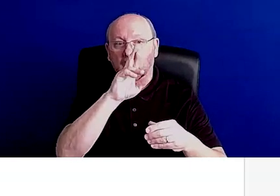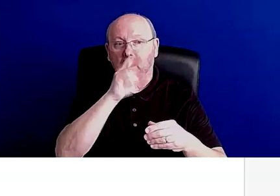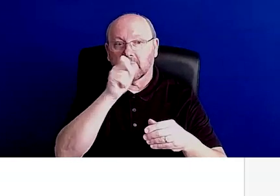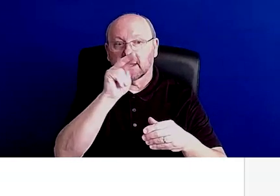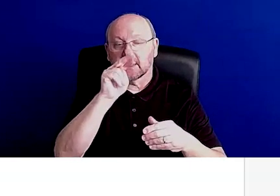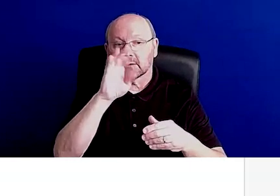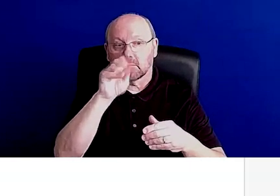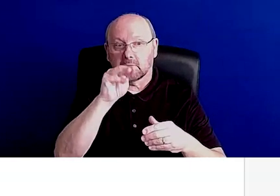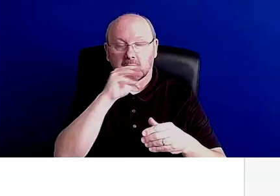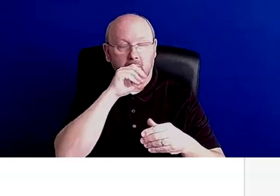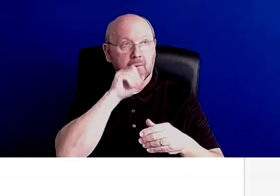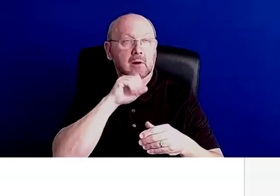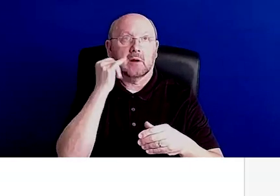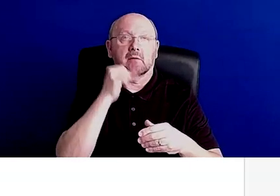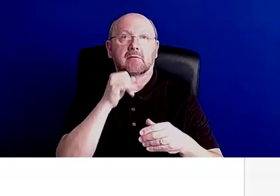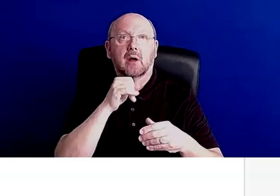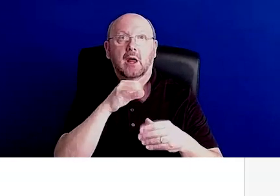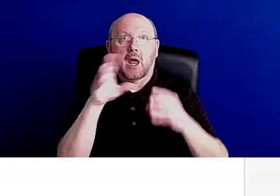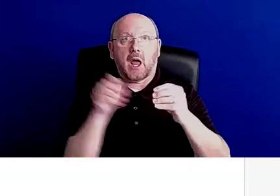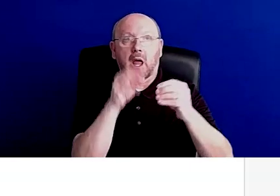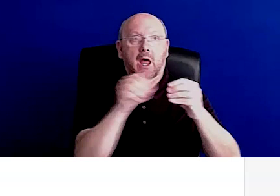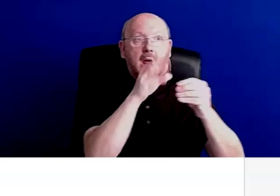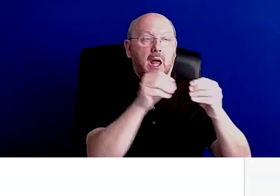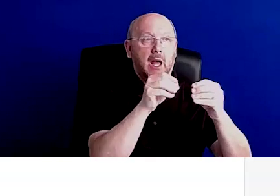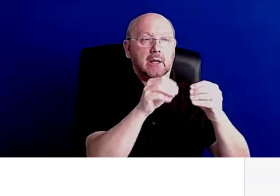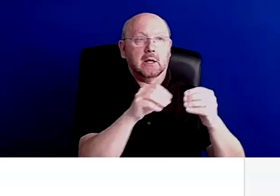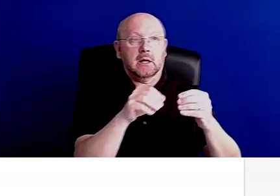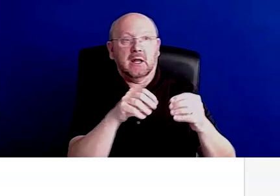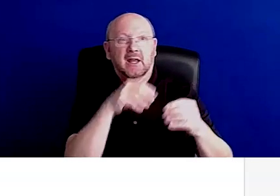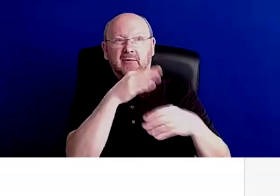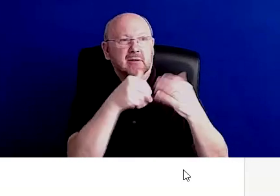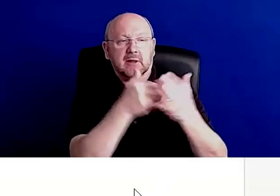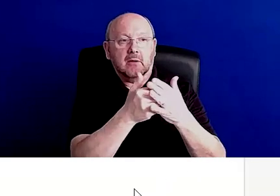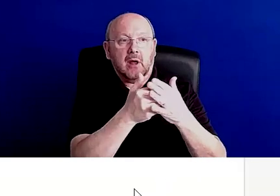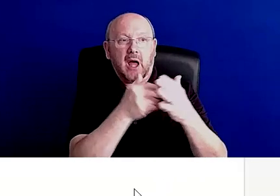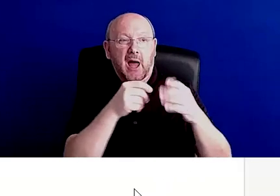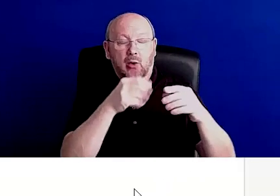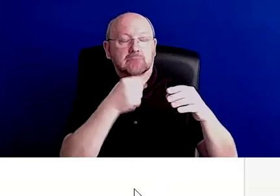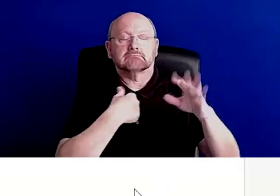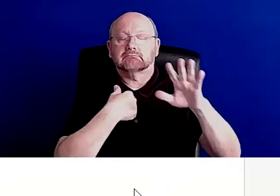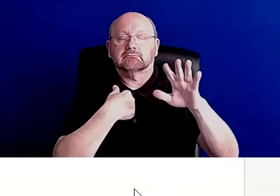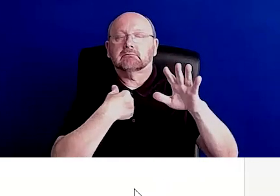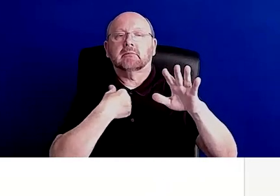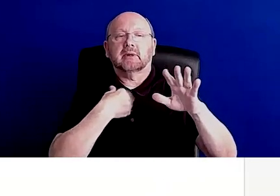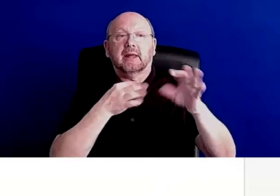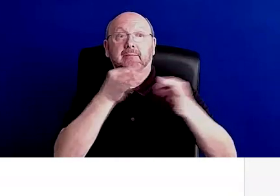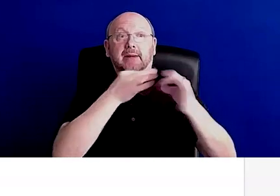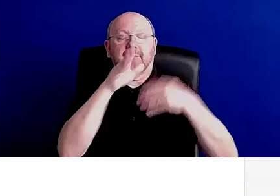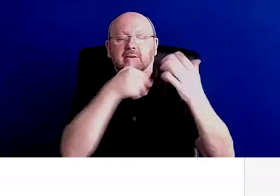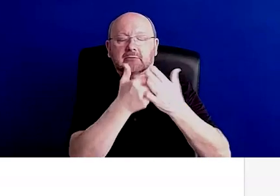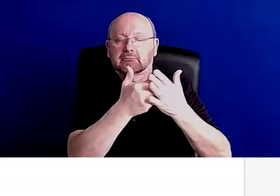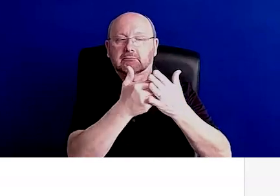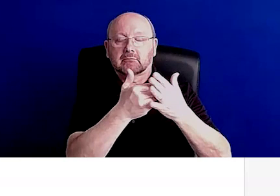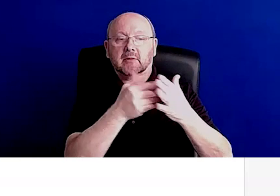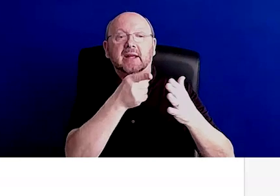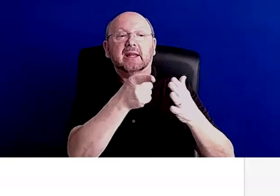would take me forever to go through everything it generated, but just to show you briefly, it created a full discussion prompt. It said exactly when,